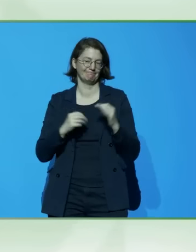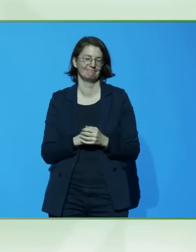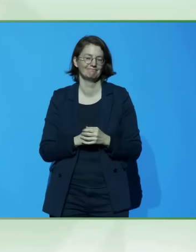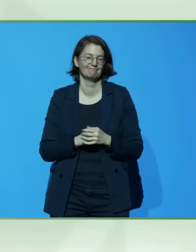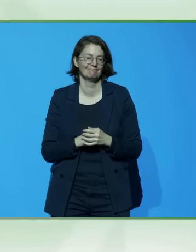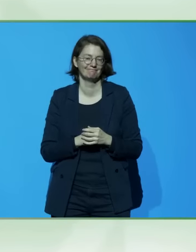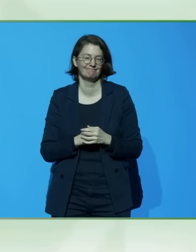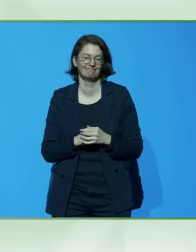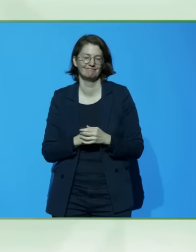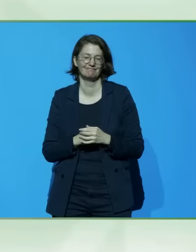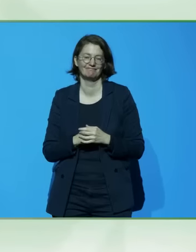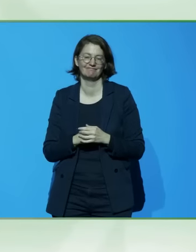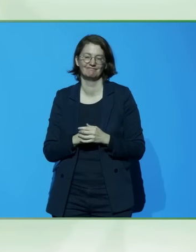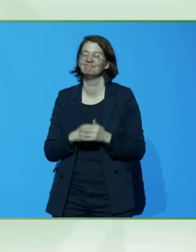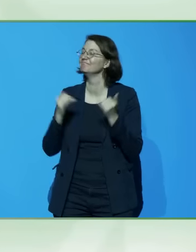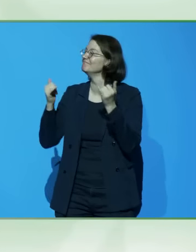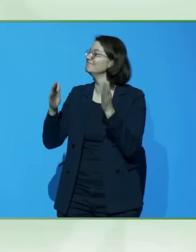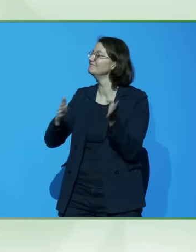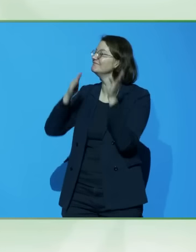everything.